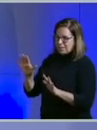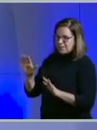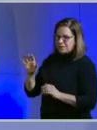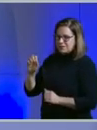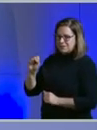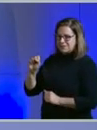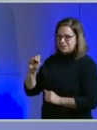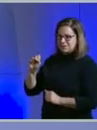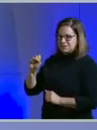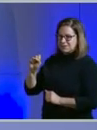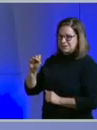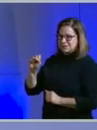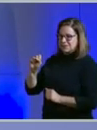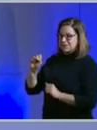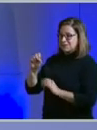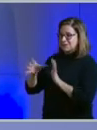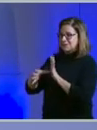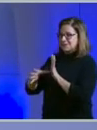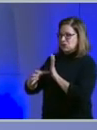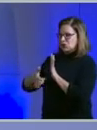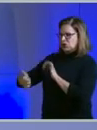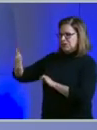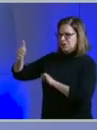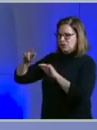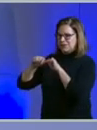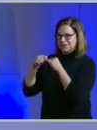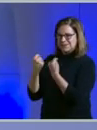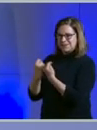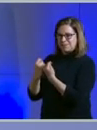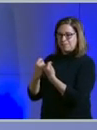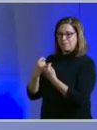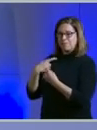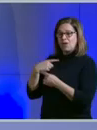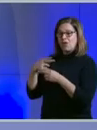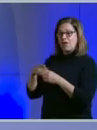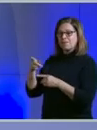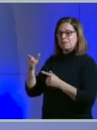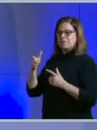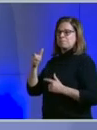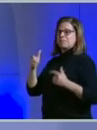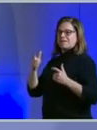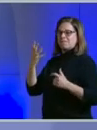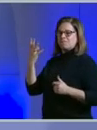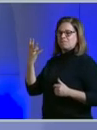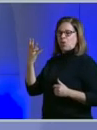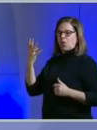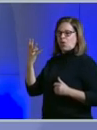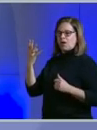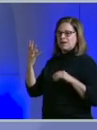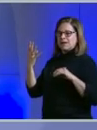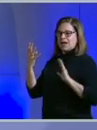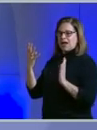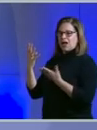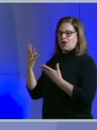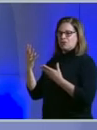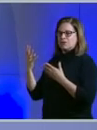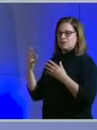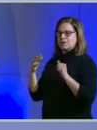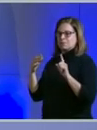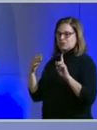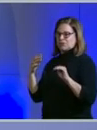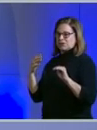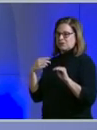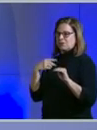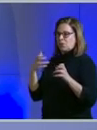We affectionately call them the Big Four in our administration. And let me introduce and thank